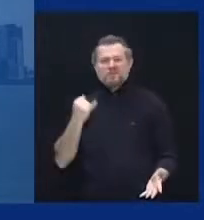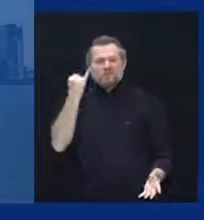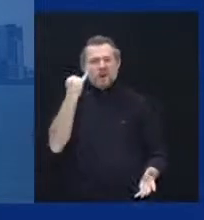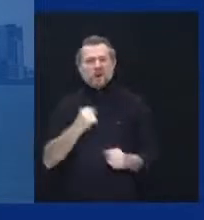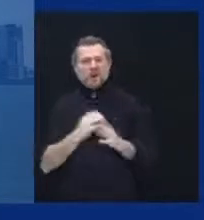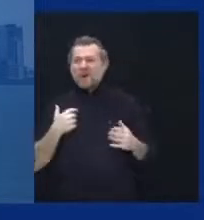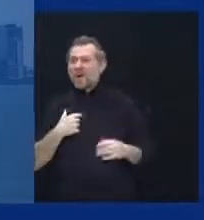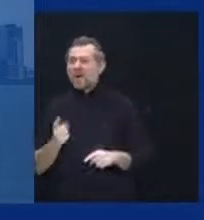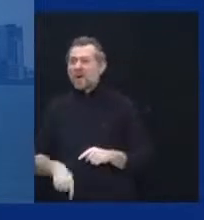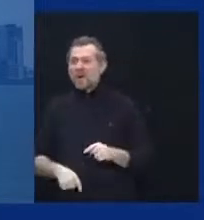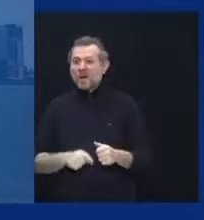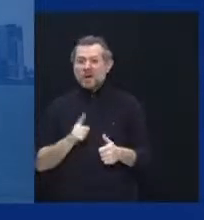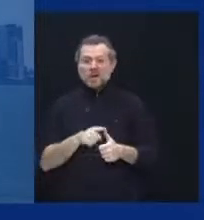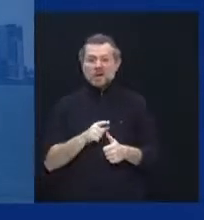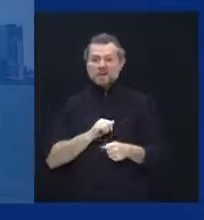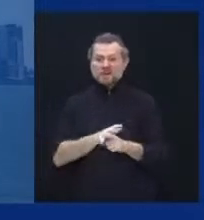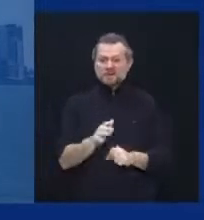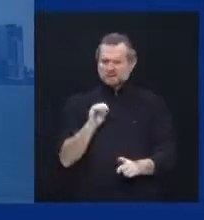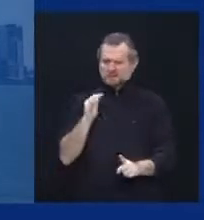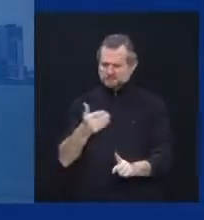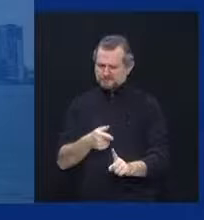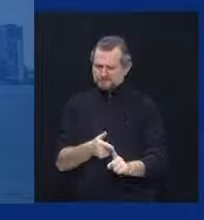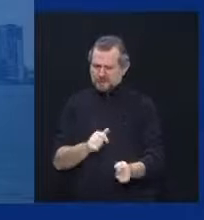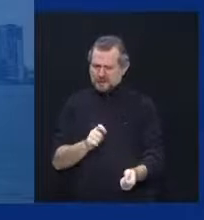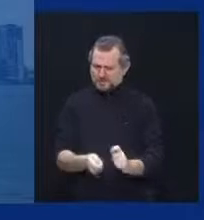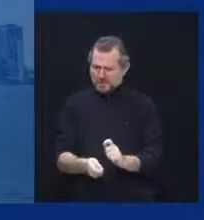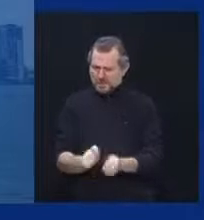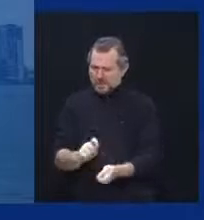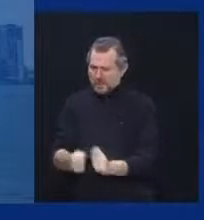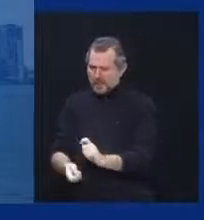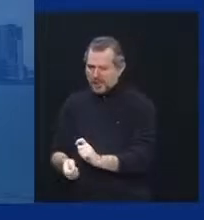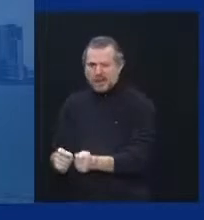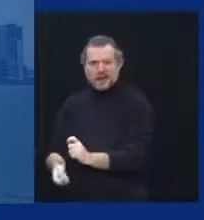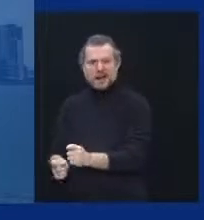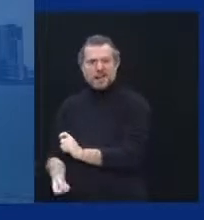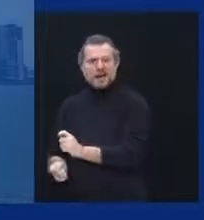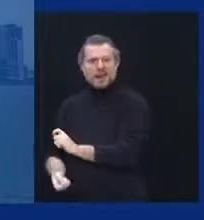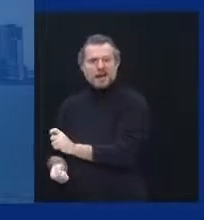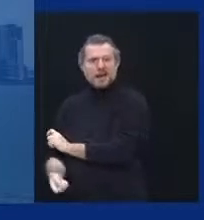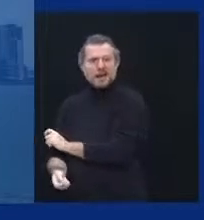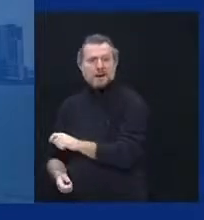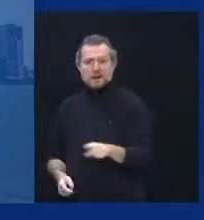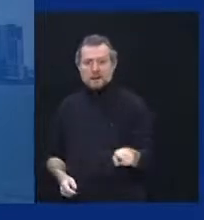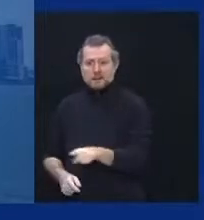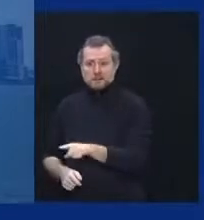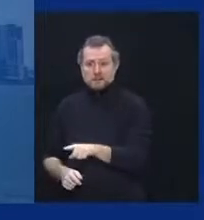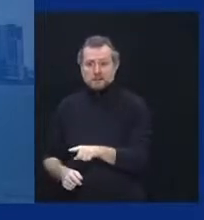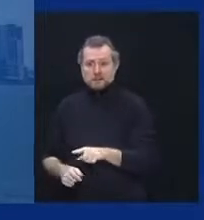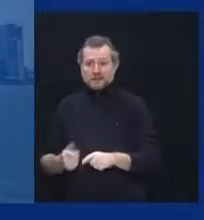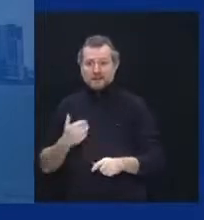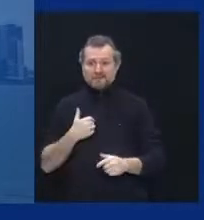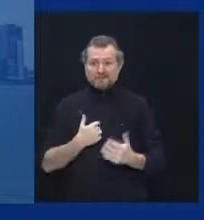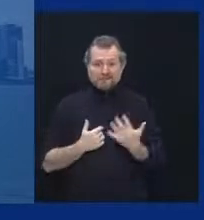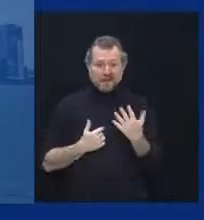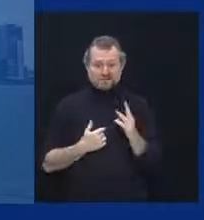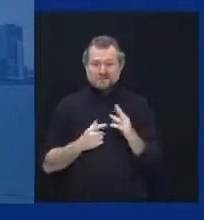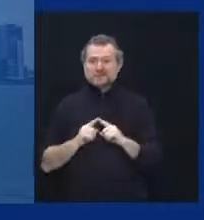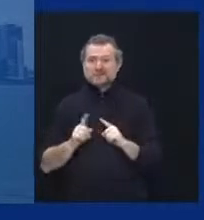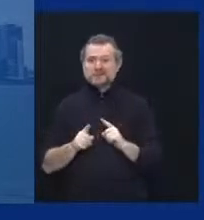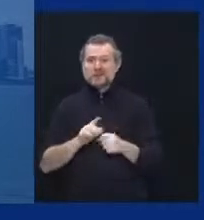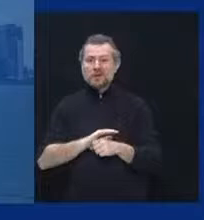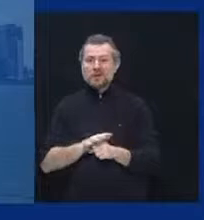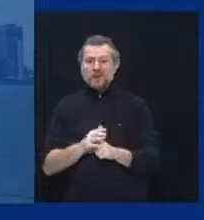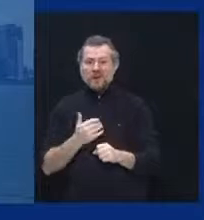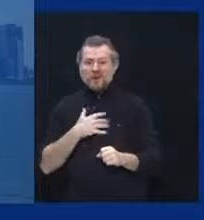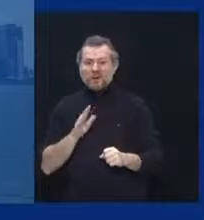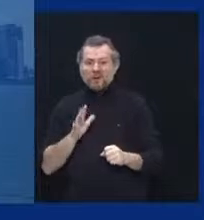mutating all the time. If there are not 5 or 6 mutations of this virus, there are hundreds and